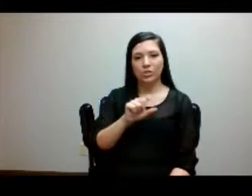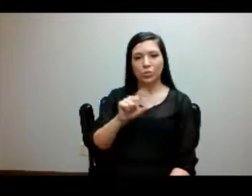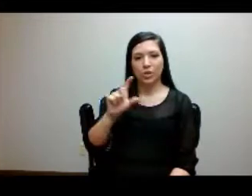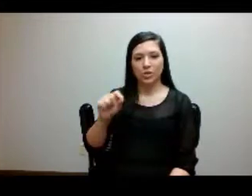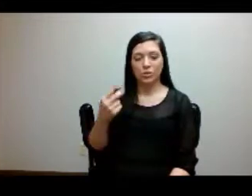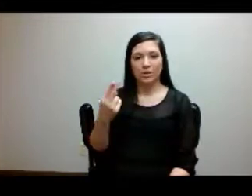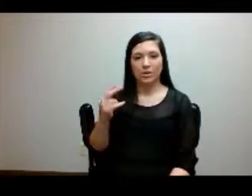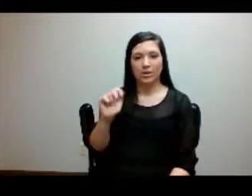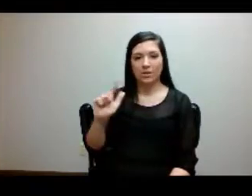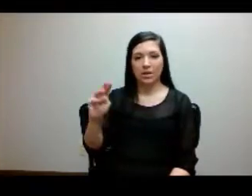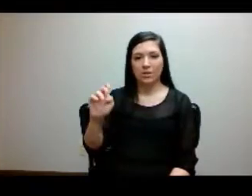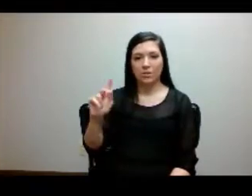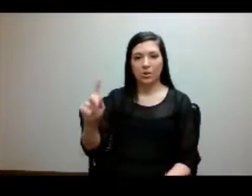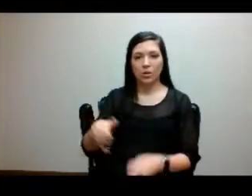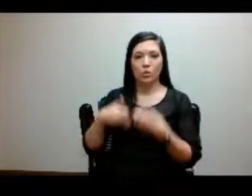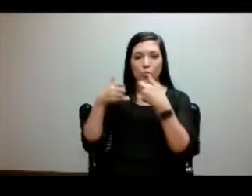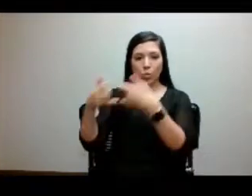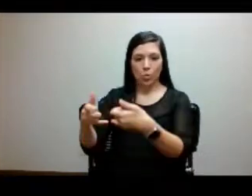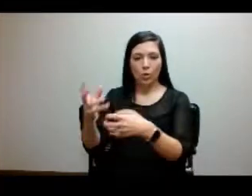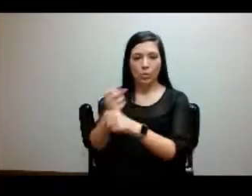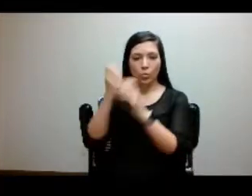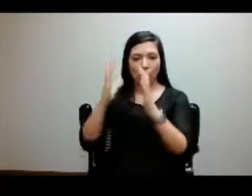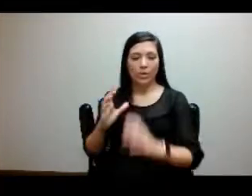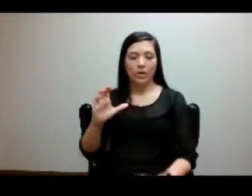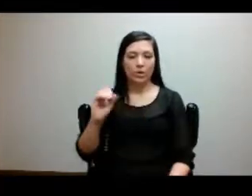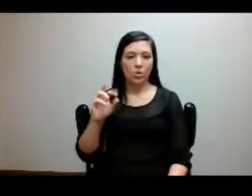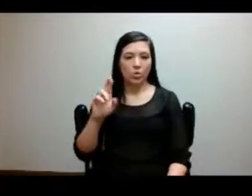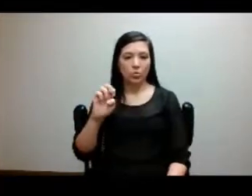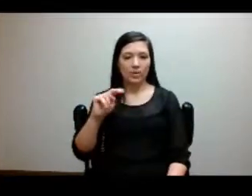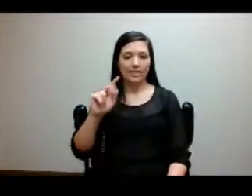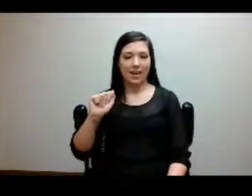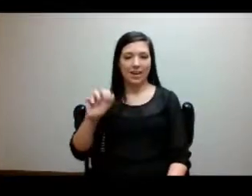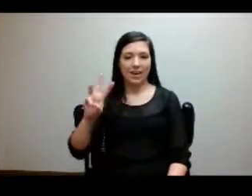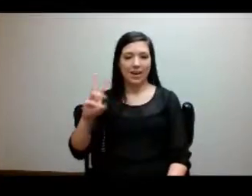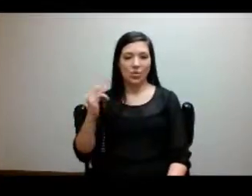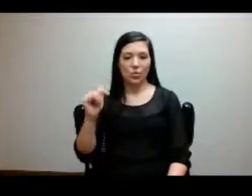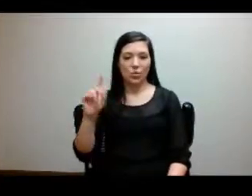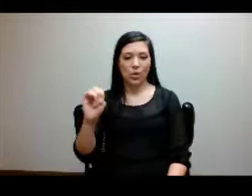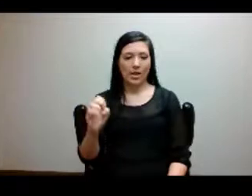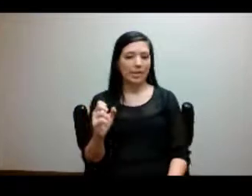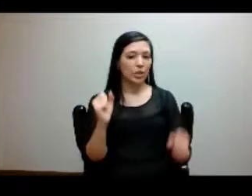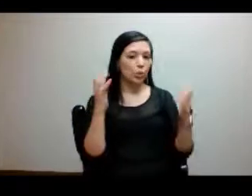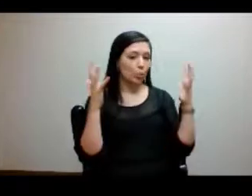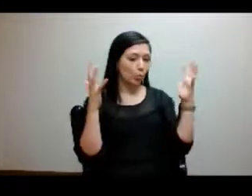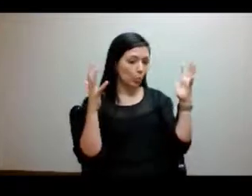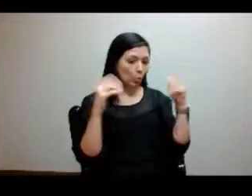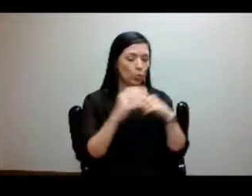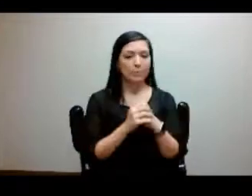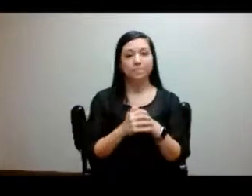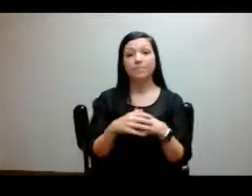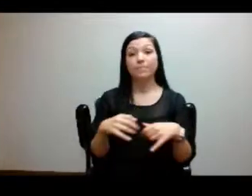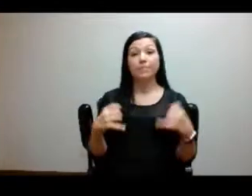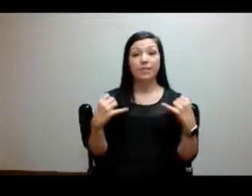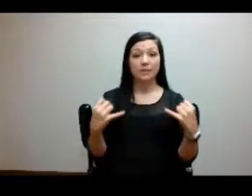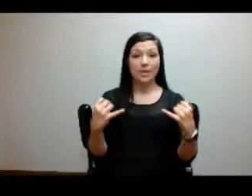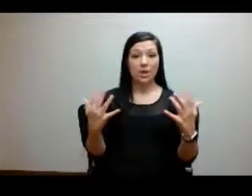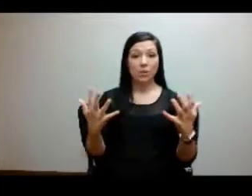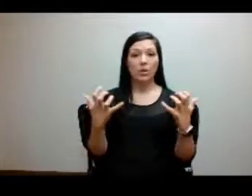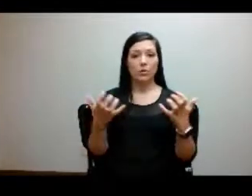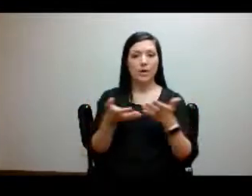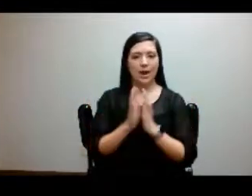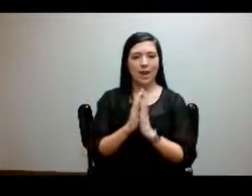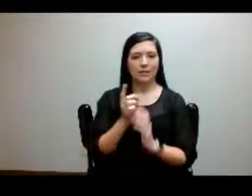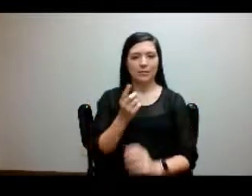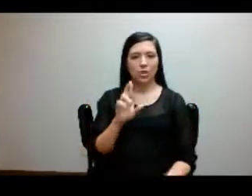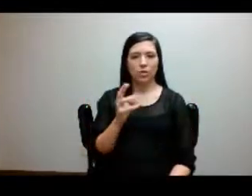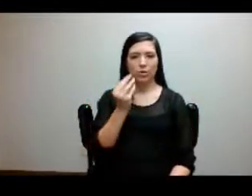winner, Professor Karina White. Woohoo! At this time, I would like to ask Dr. Madison